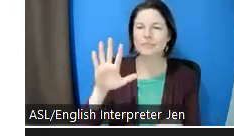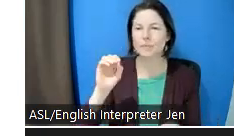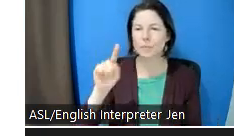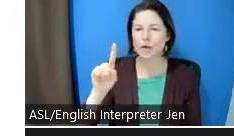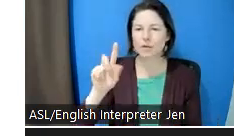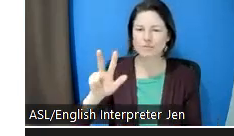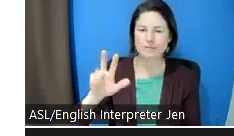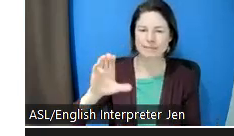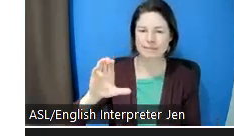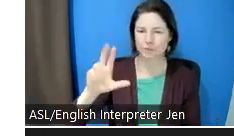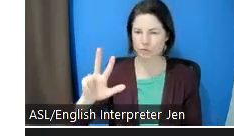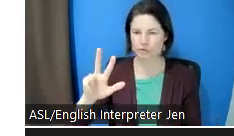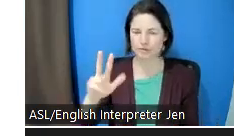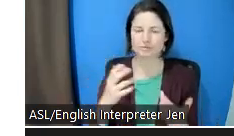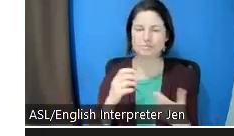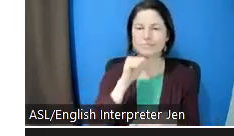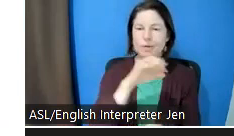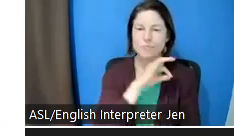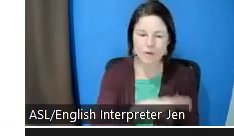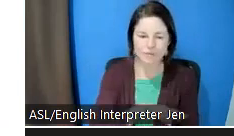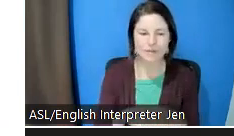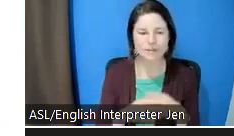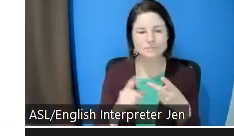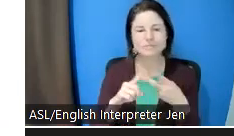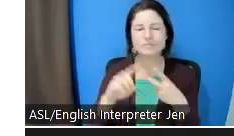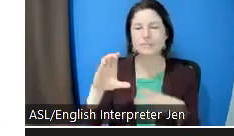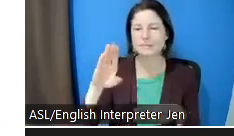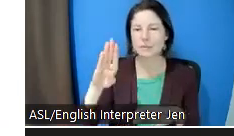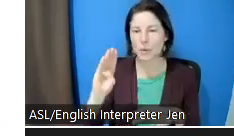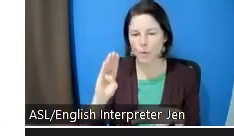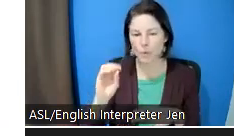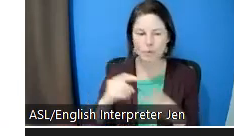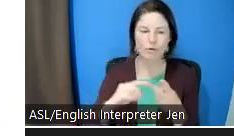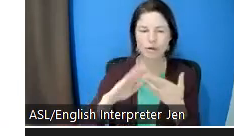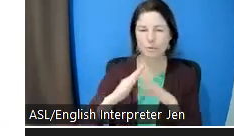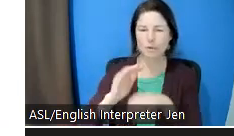organizations, nonprofits, social enterprises,